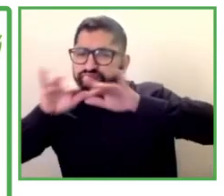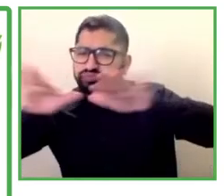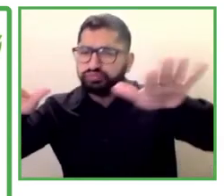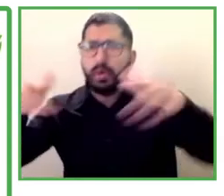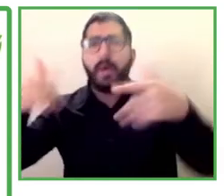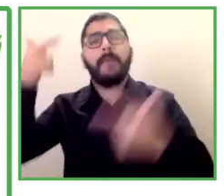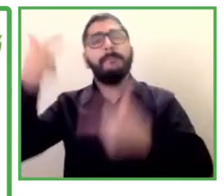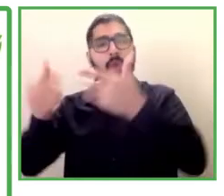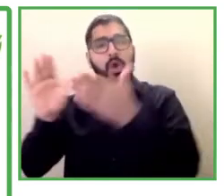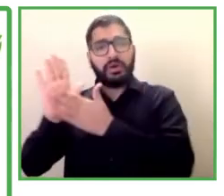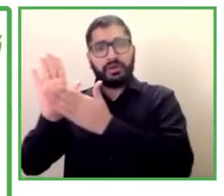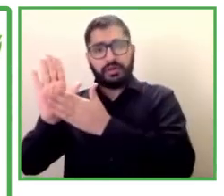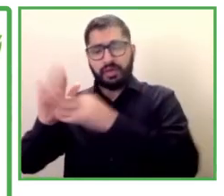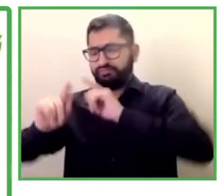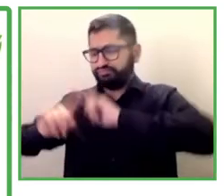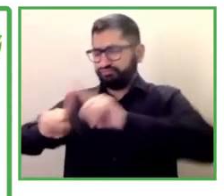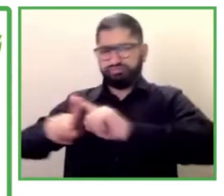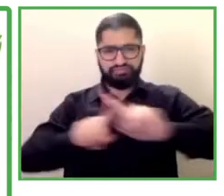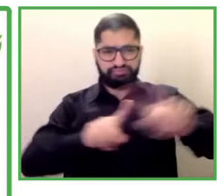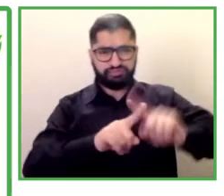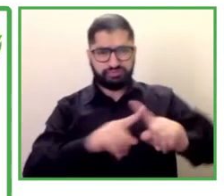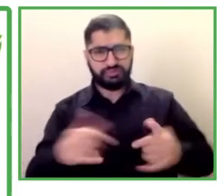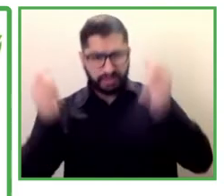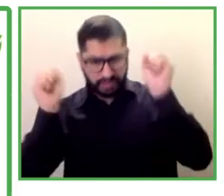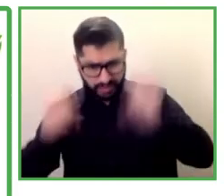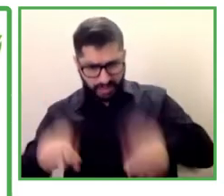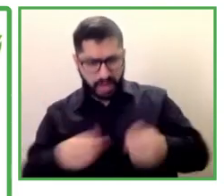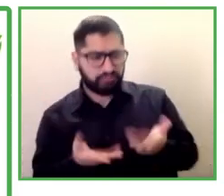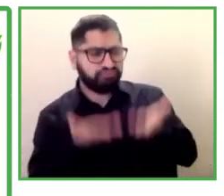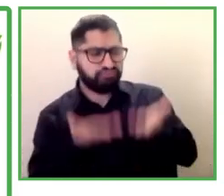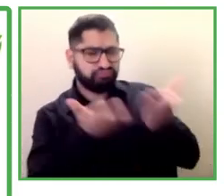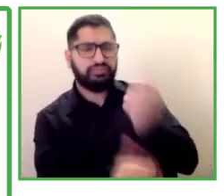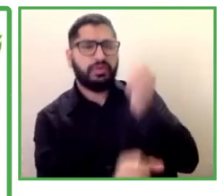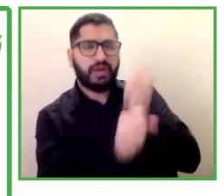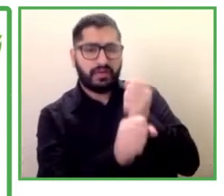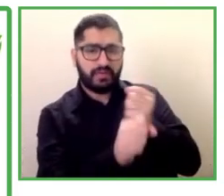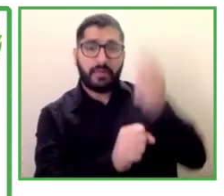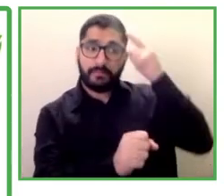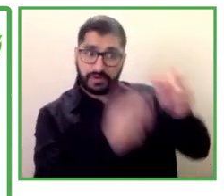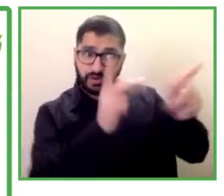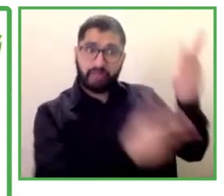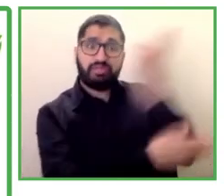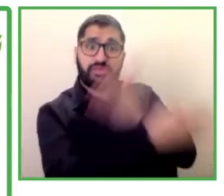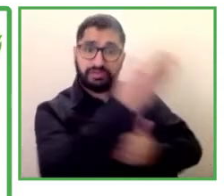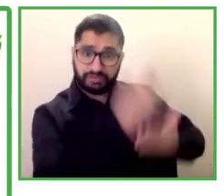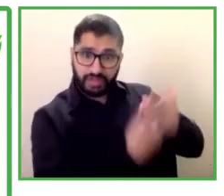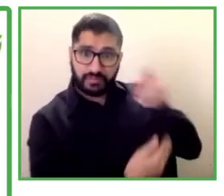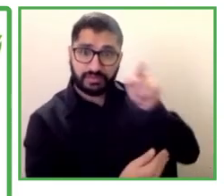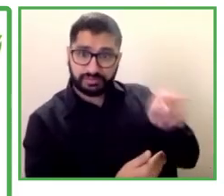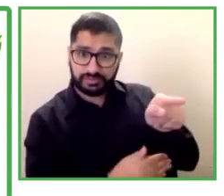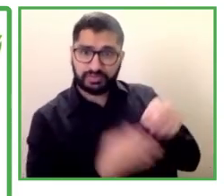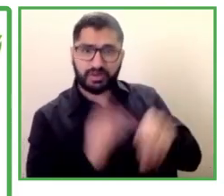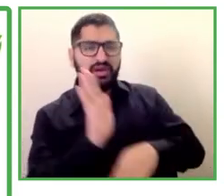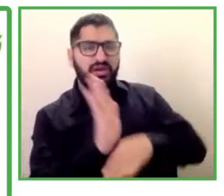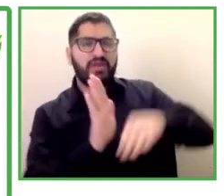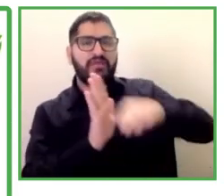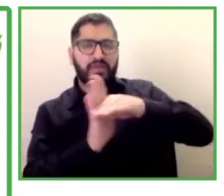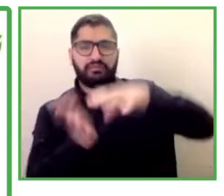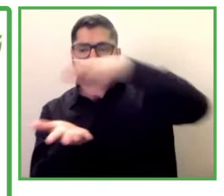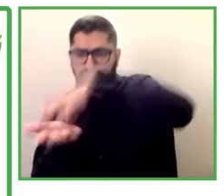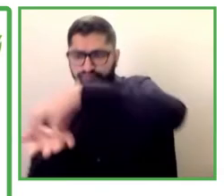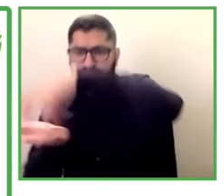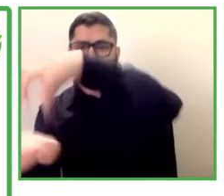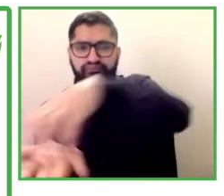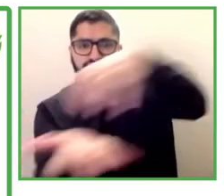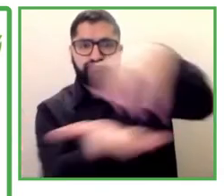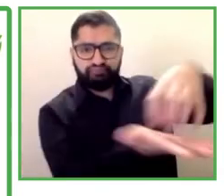meaningful state and local policies and best practices that lead to increased employment opportunities for people with